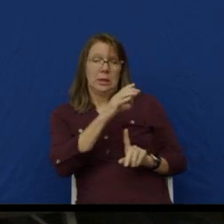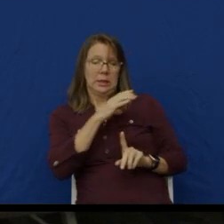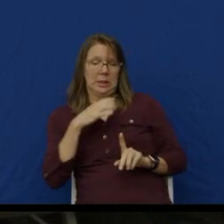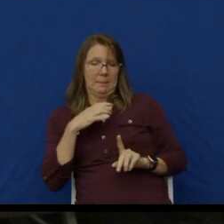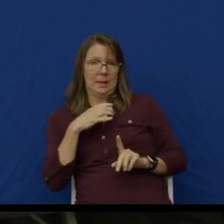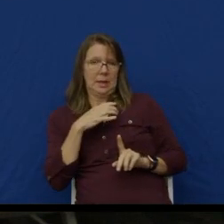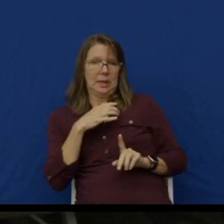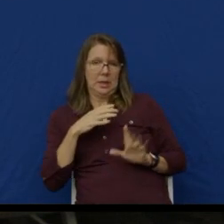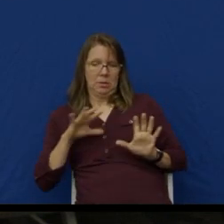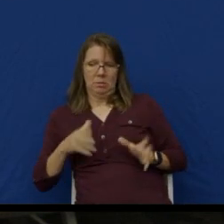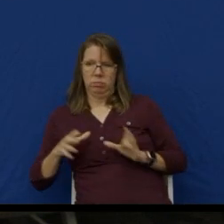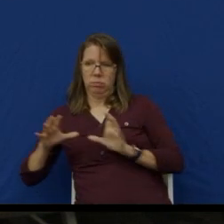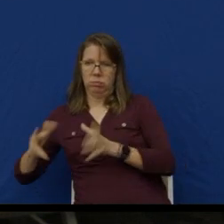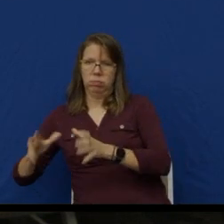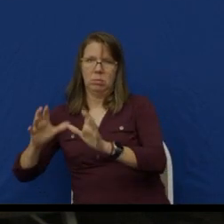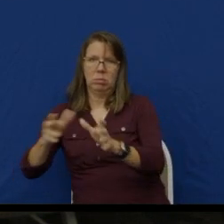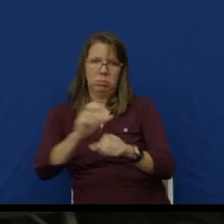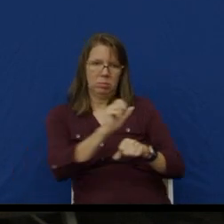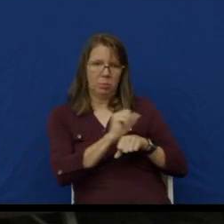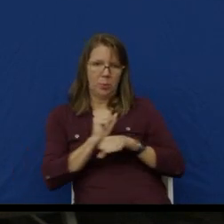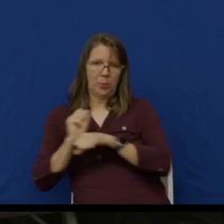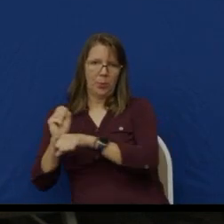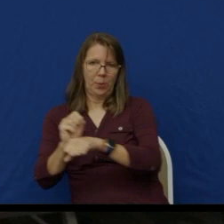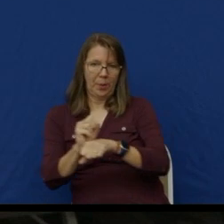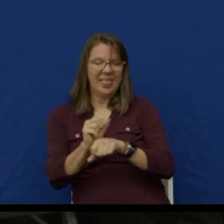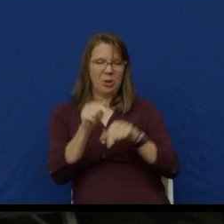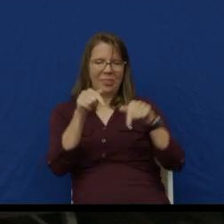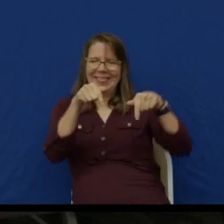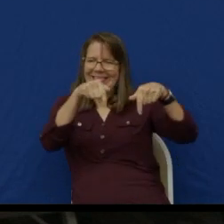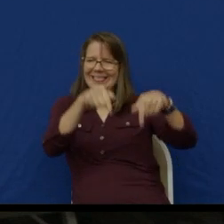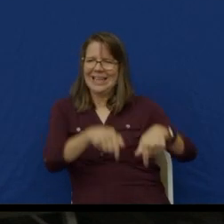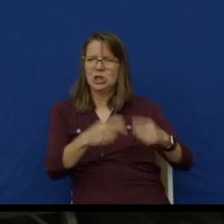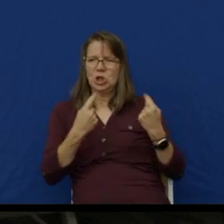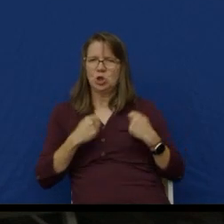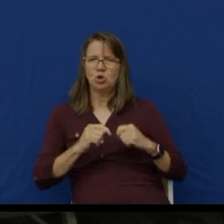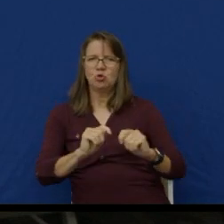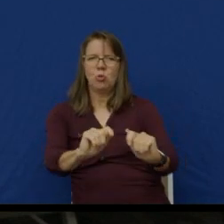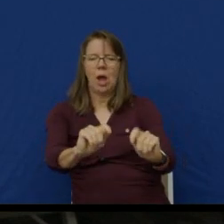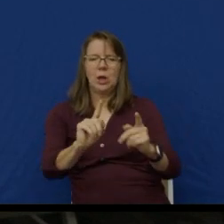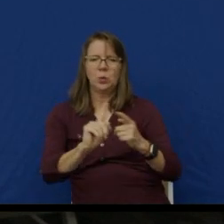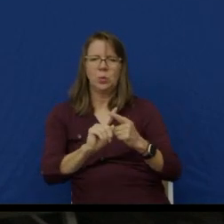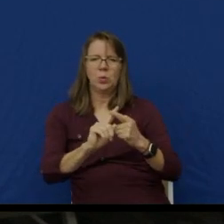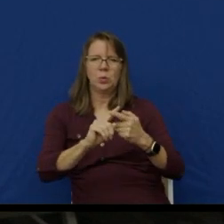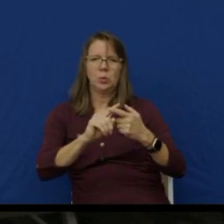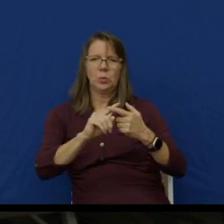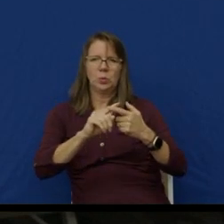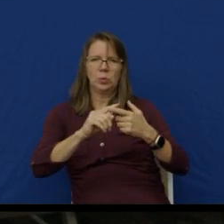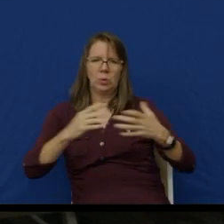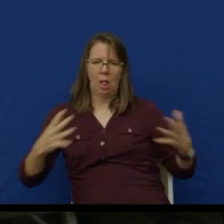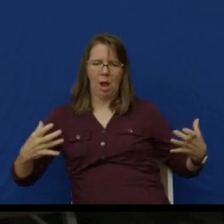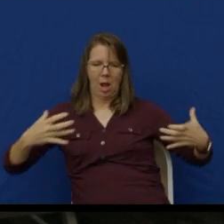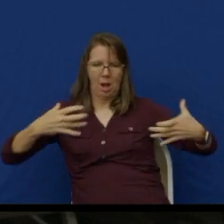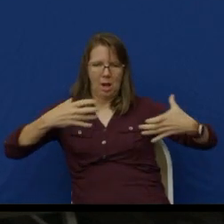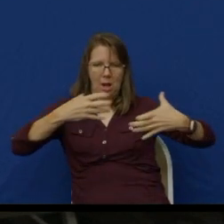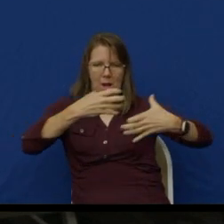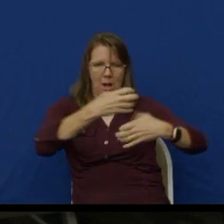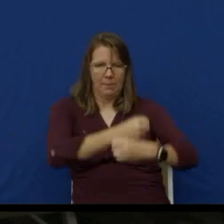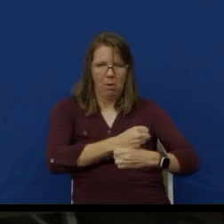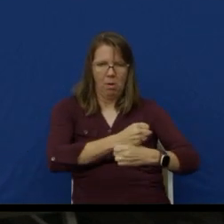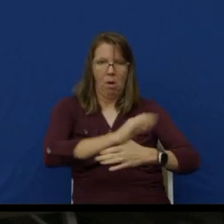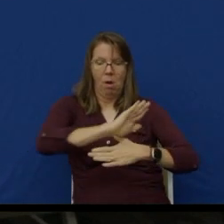to encapsulate all the different work. So I think that is the next iteration of this thing. And I do agree